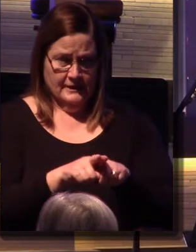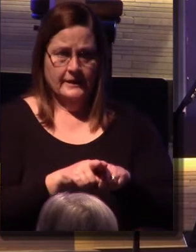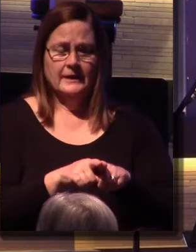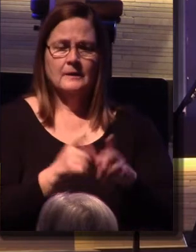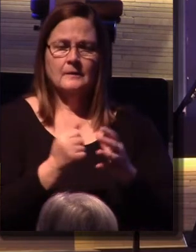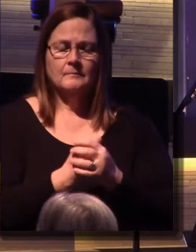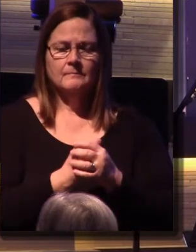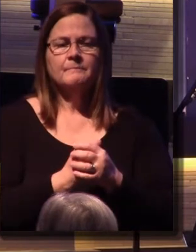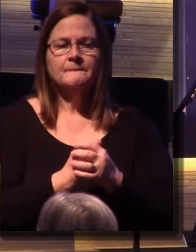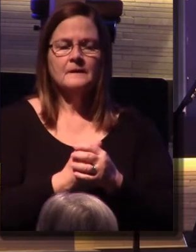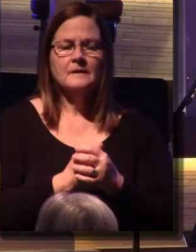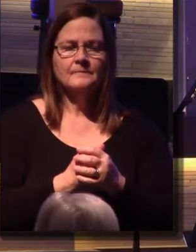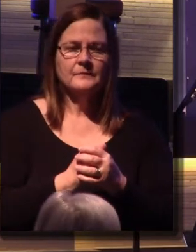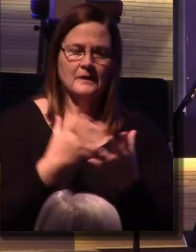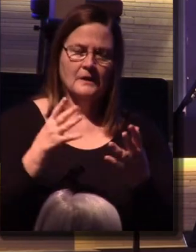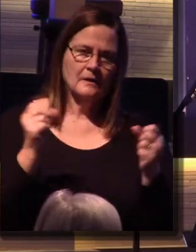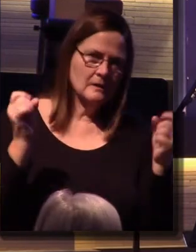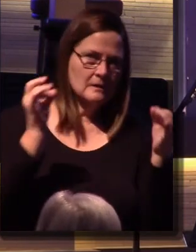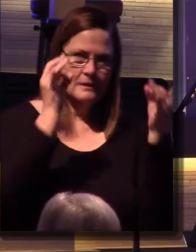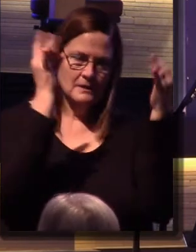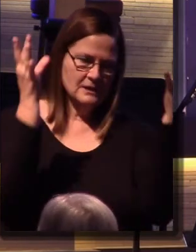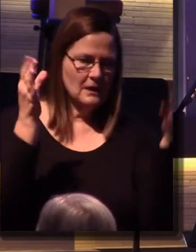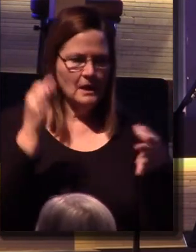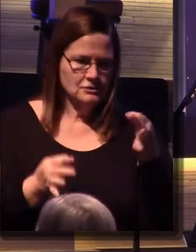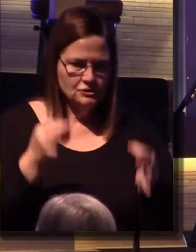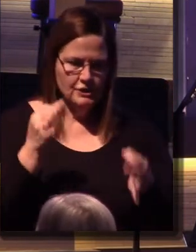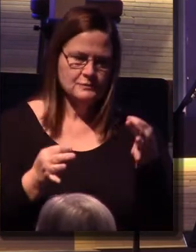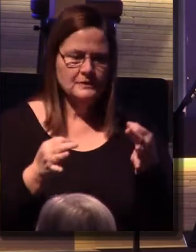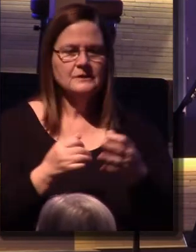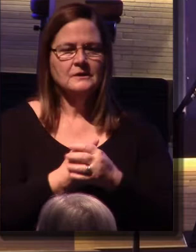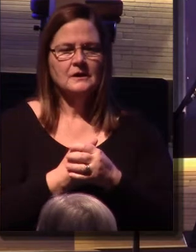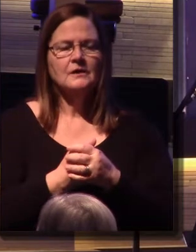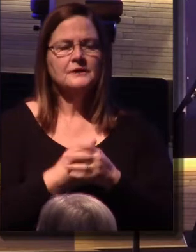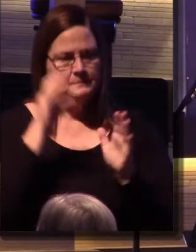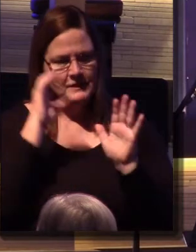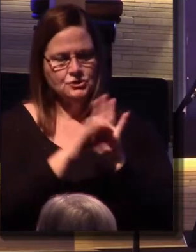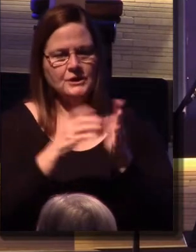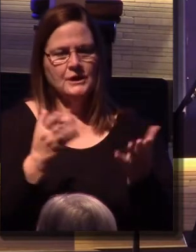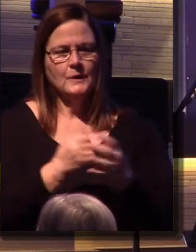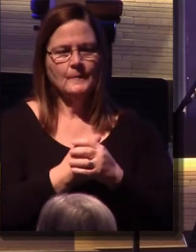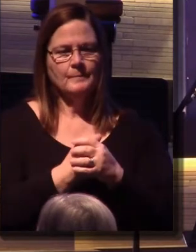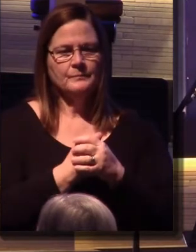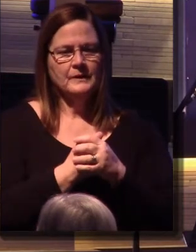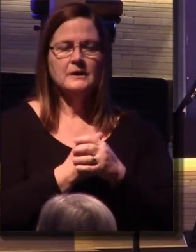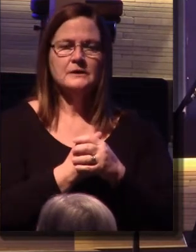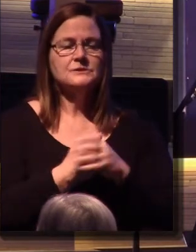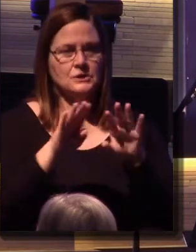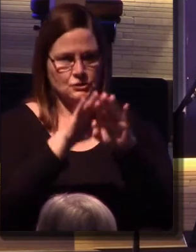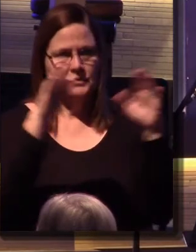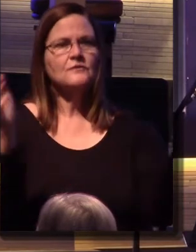kind of cataclysmic, eschatological judgment that is pictured here for us. The judgment